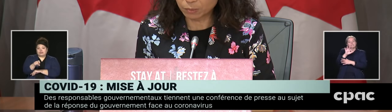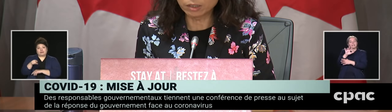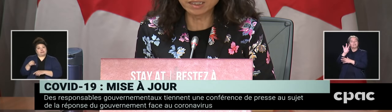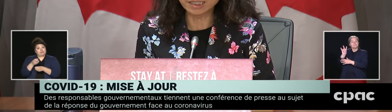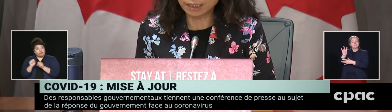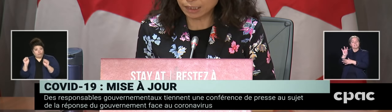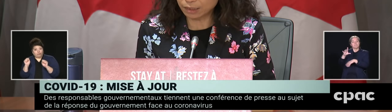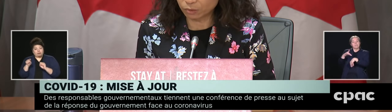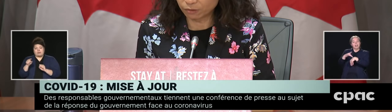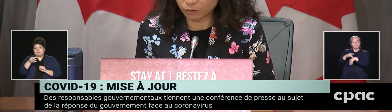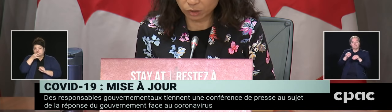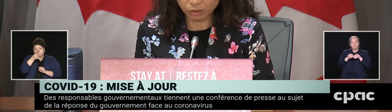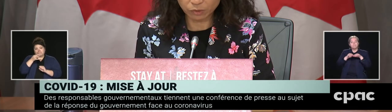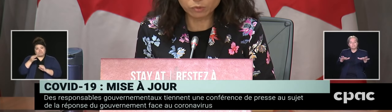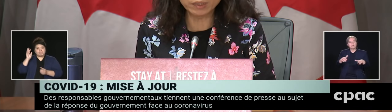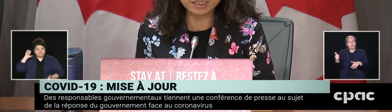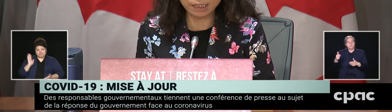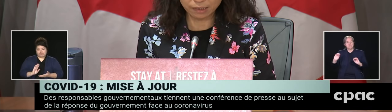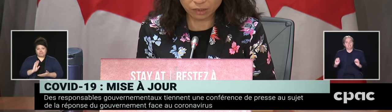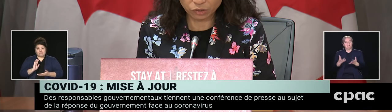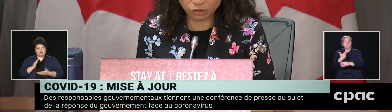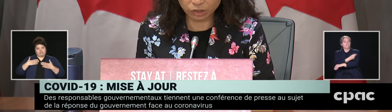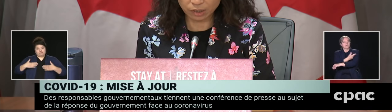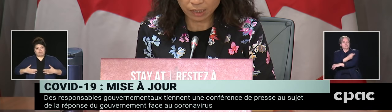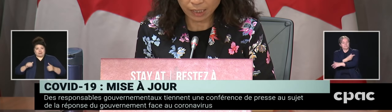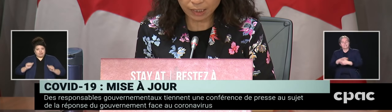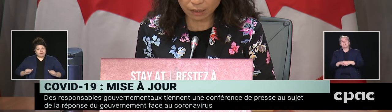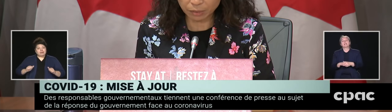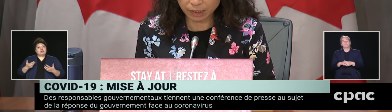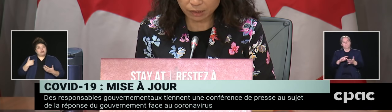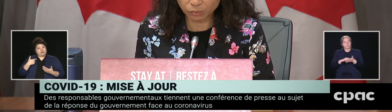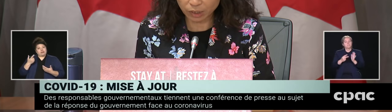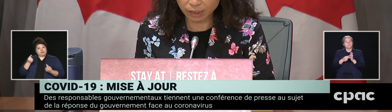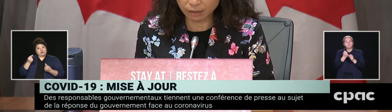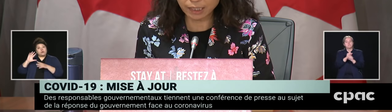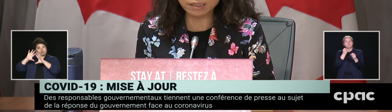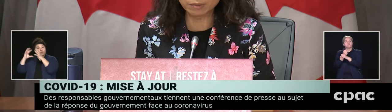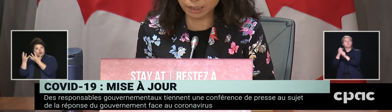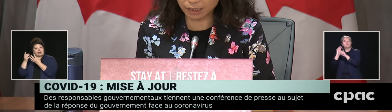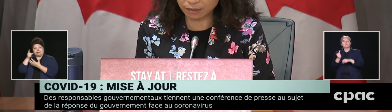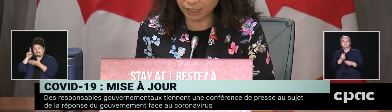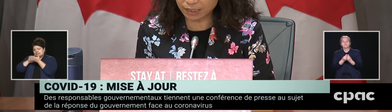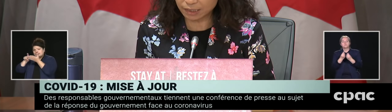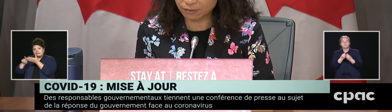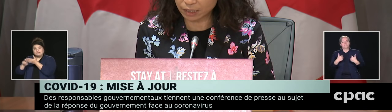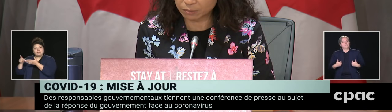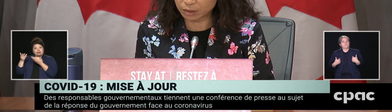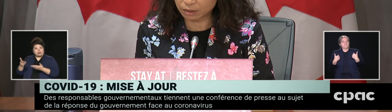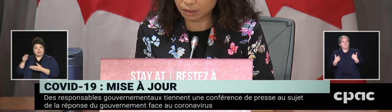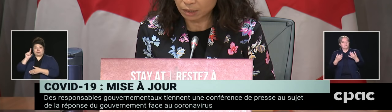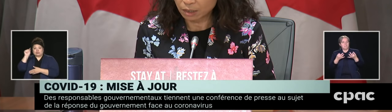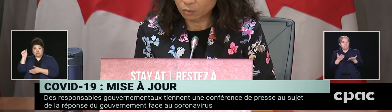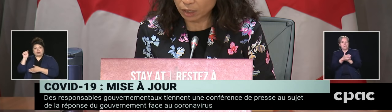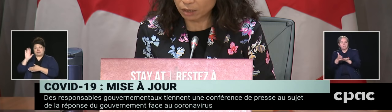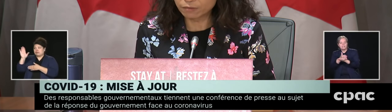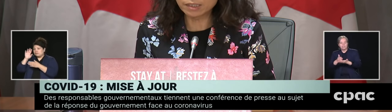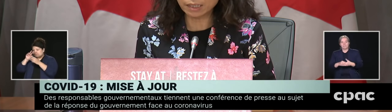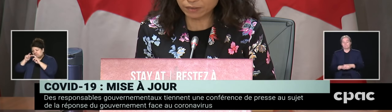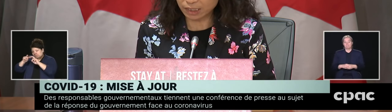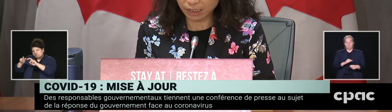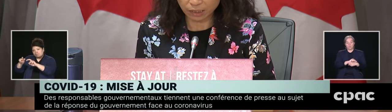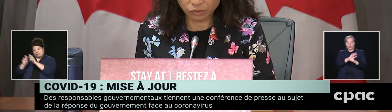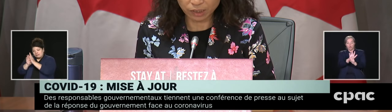is responding in equal force, with 20 institutions and companies working on expedited vaccine development, while